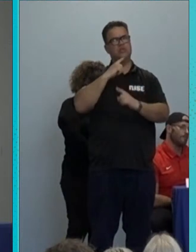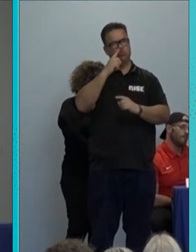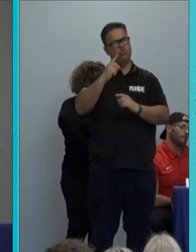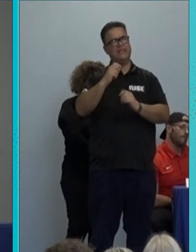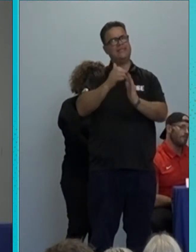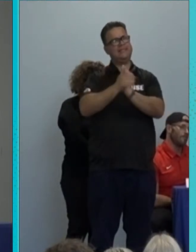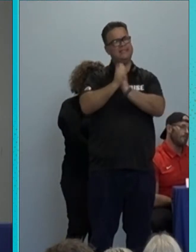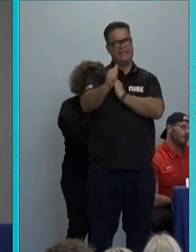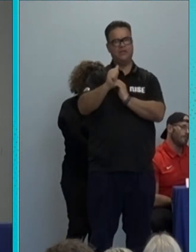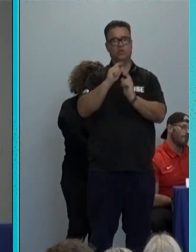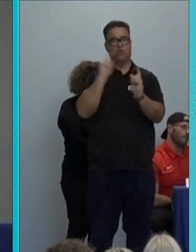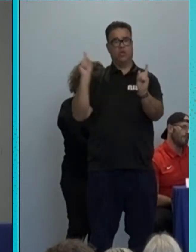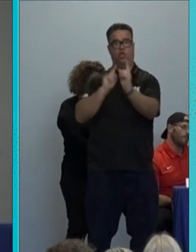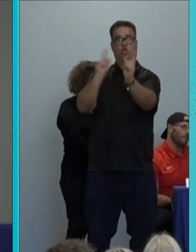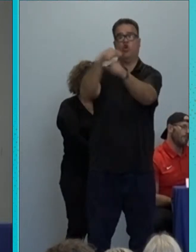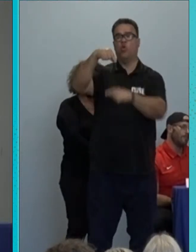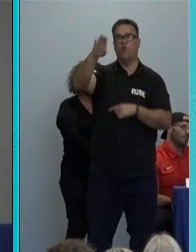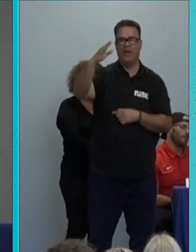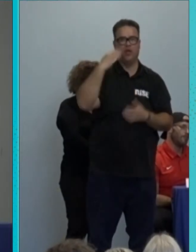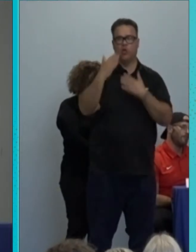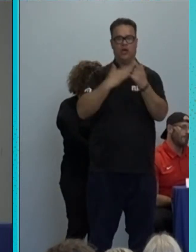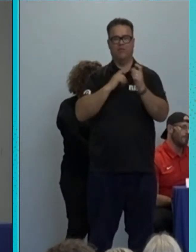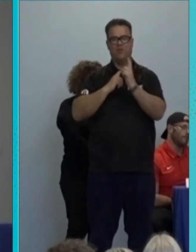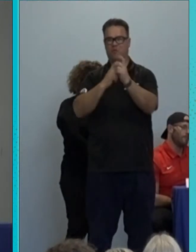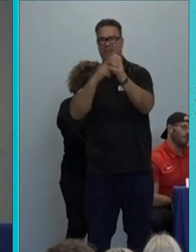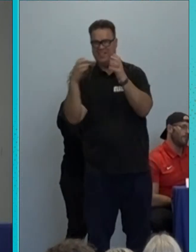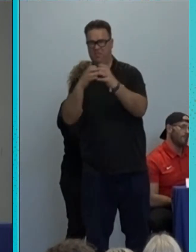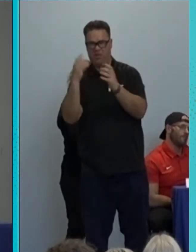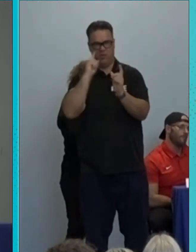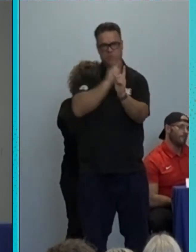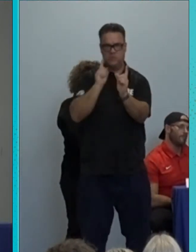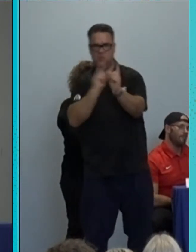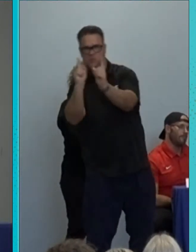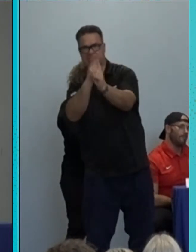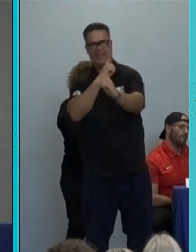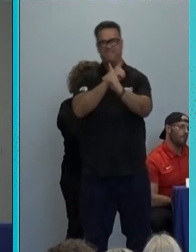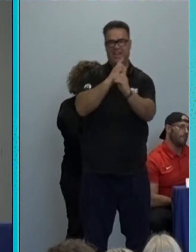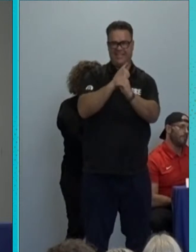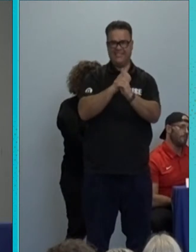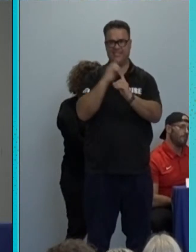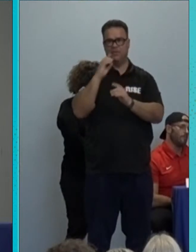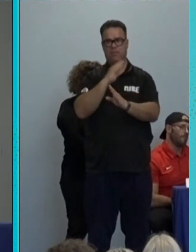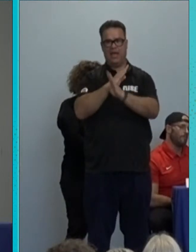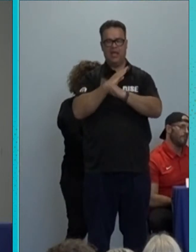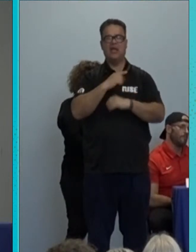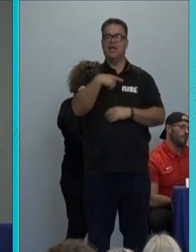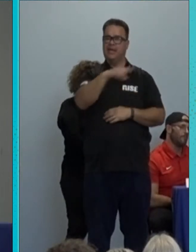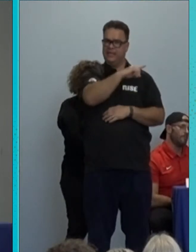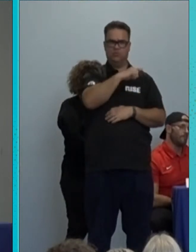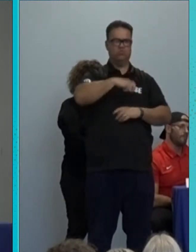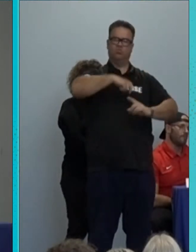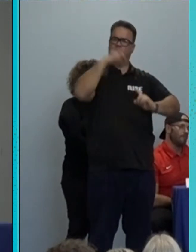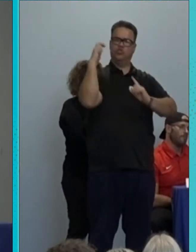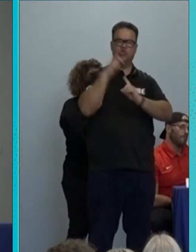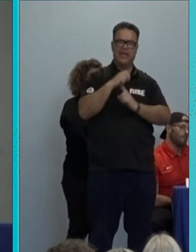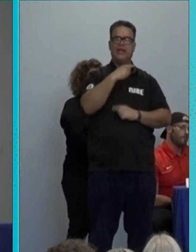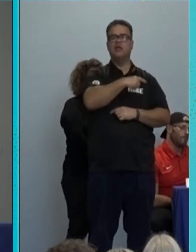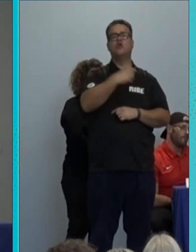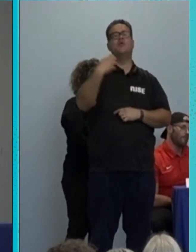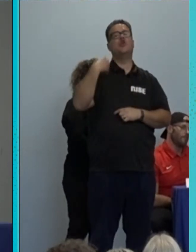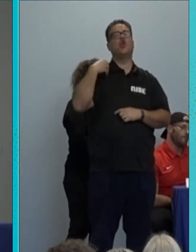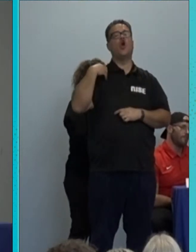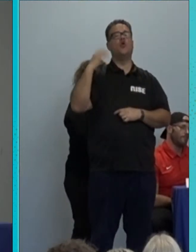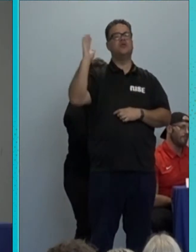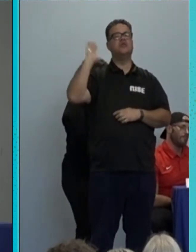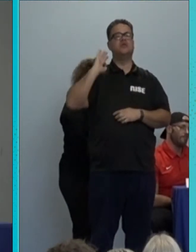the quarterback or whoever's running towards him with the ball. And the coach was